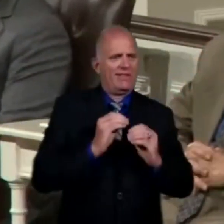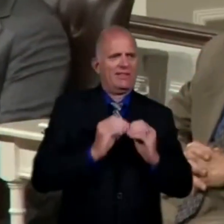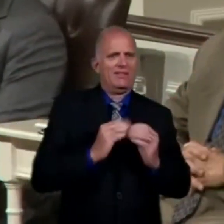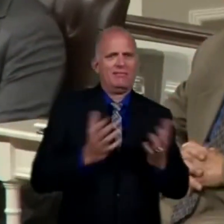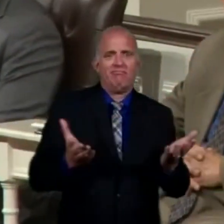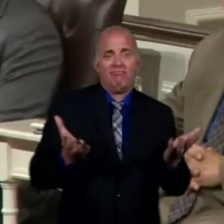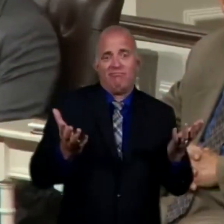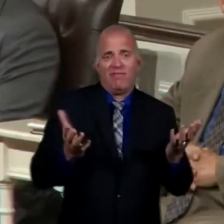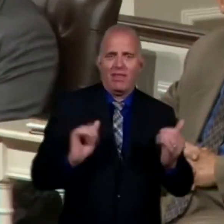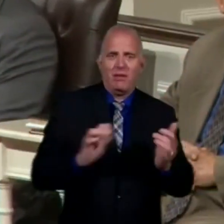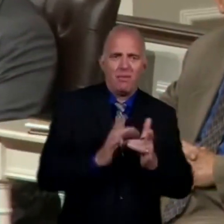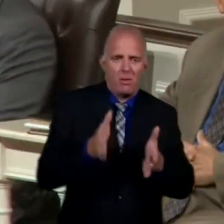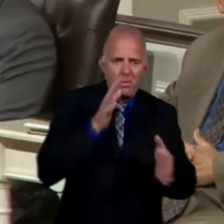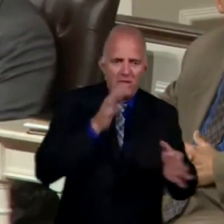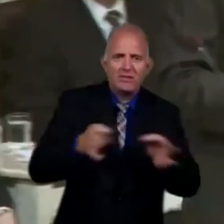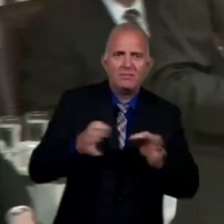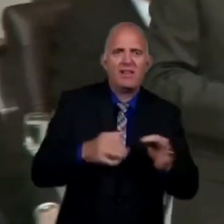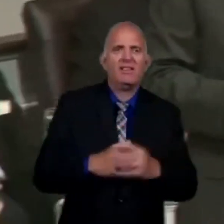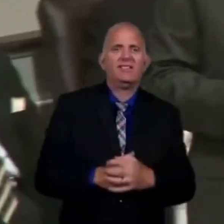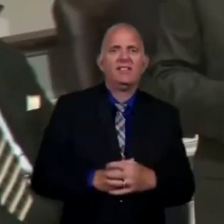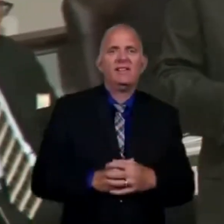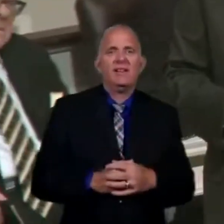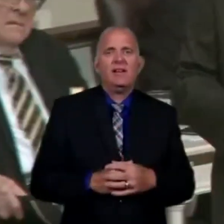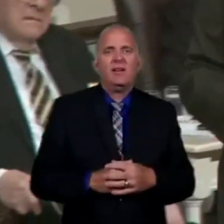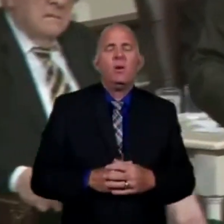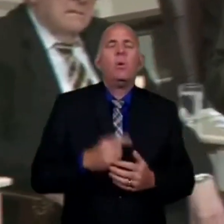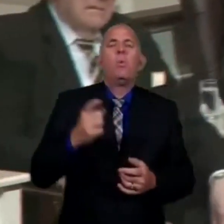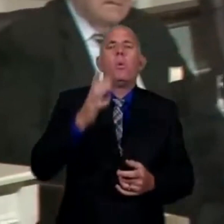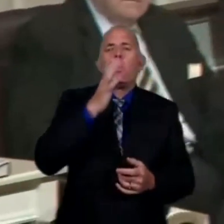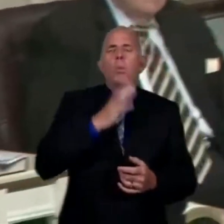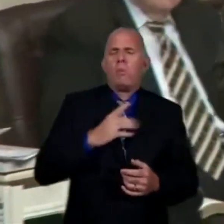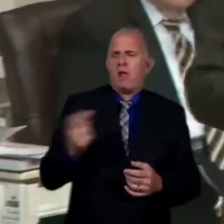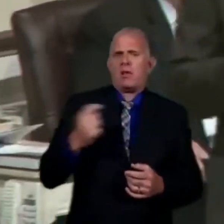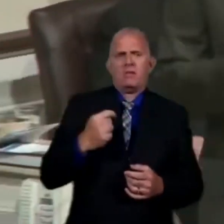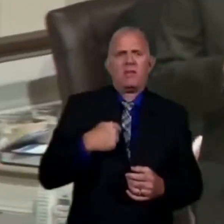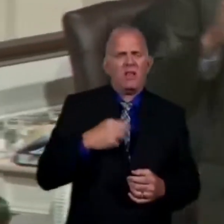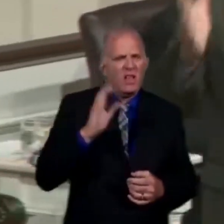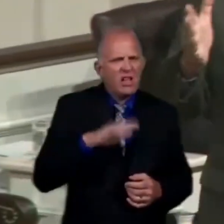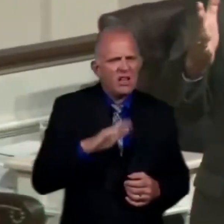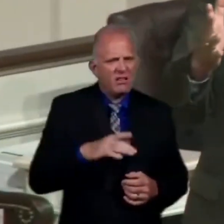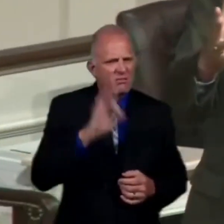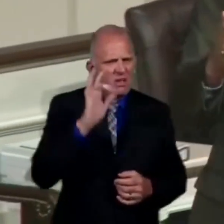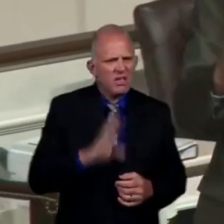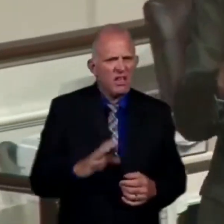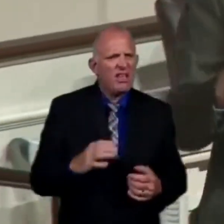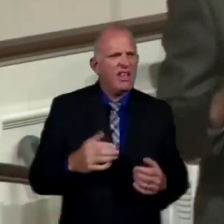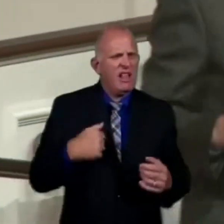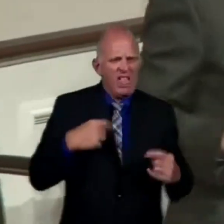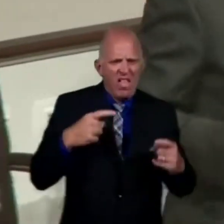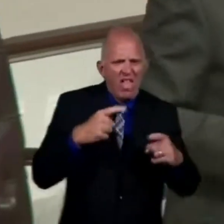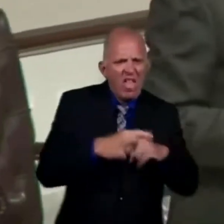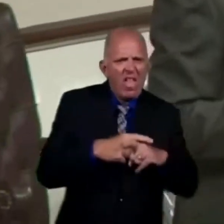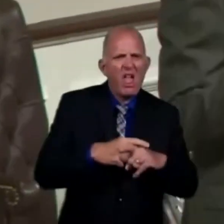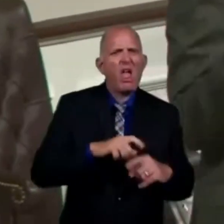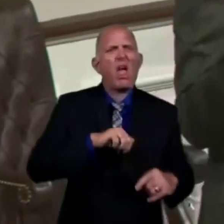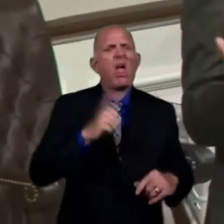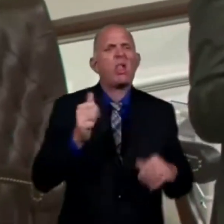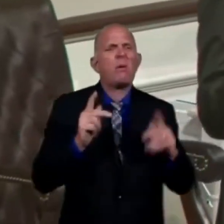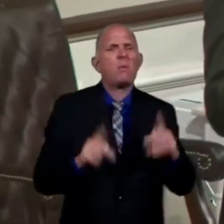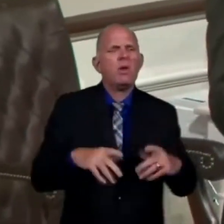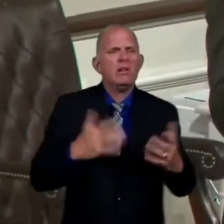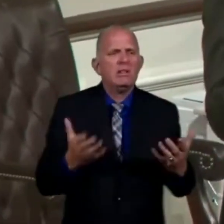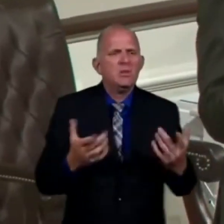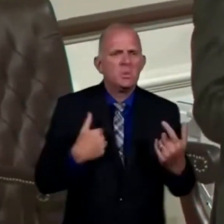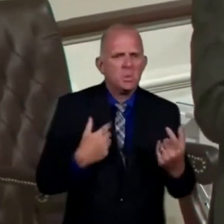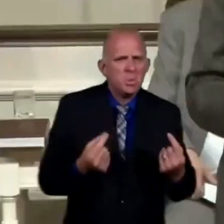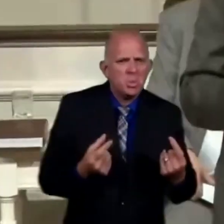Bible tells you. I had a precious lady ask me this morning, she said, Pastor, I have a conflict with someone. What am I supposed to do